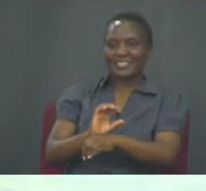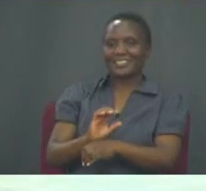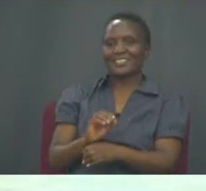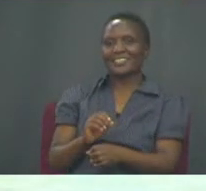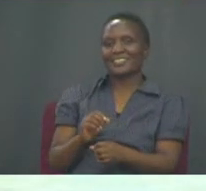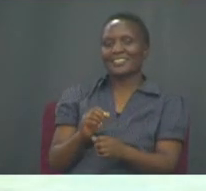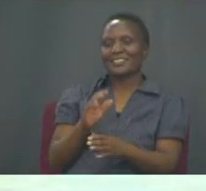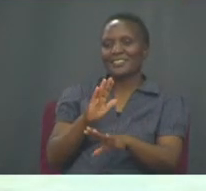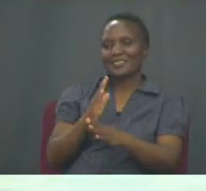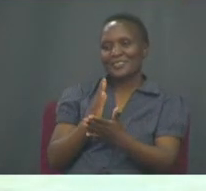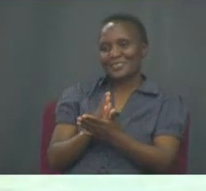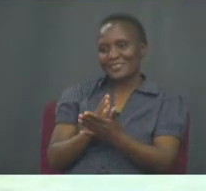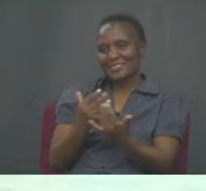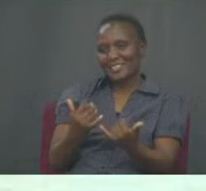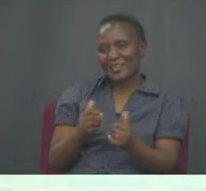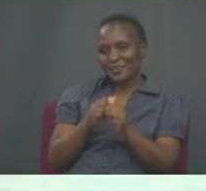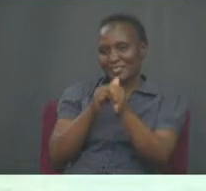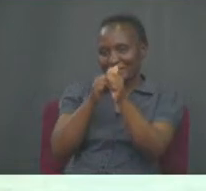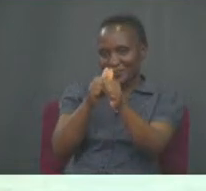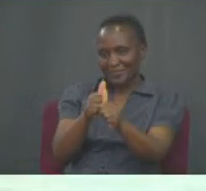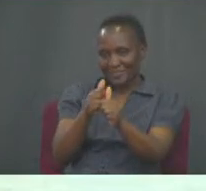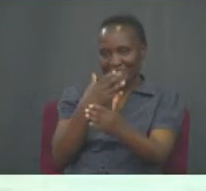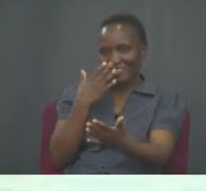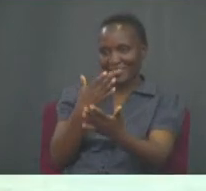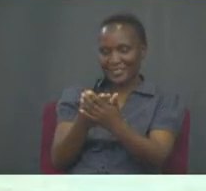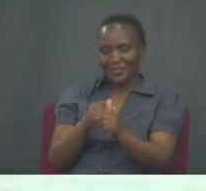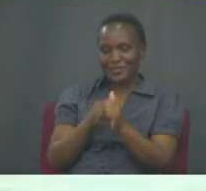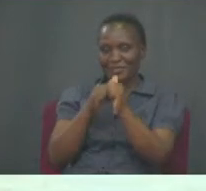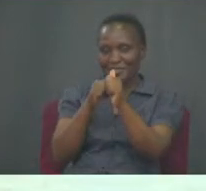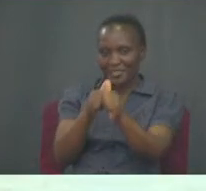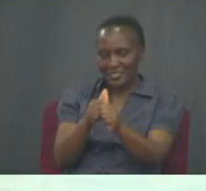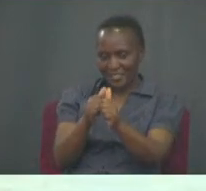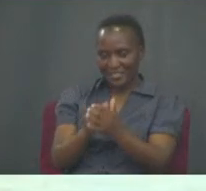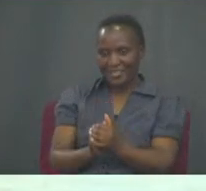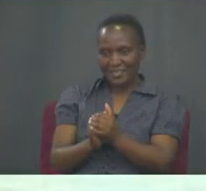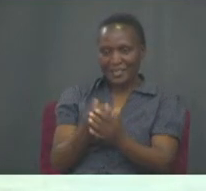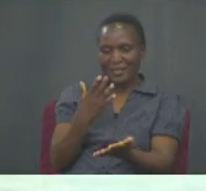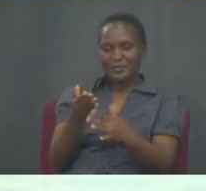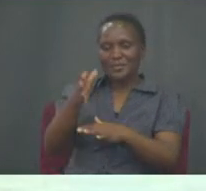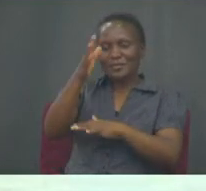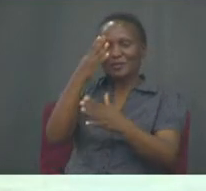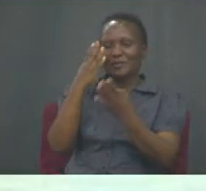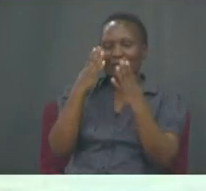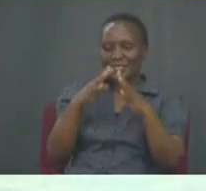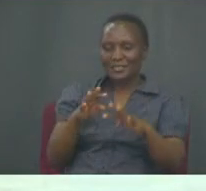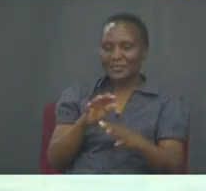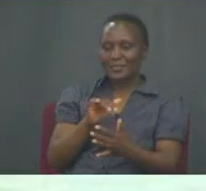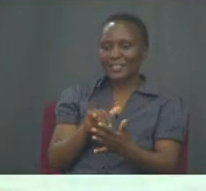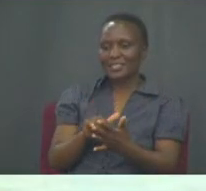has responded now. Thank you for responding. May God bless you for that.